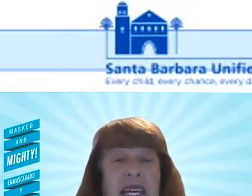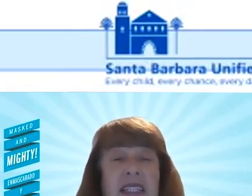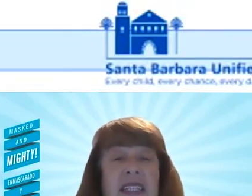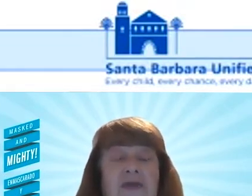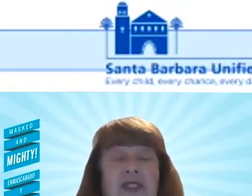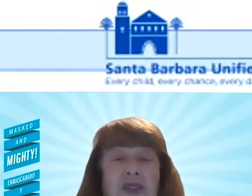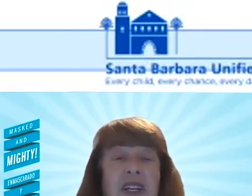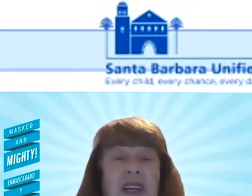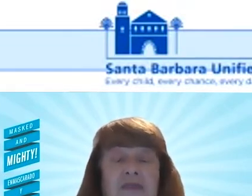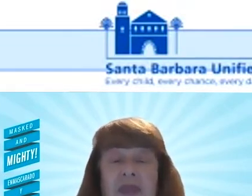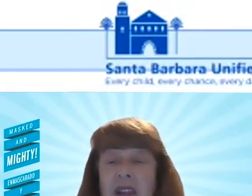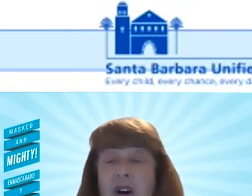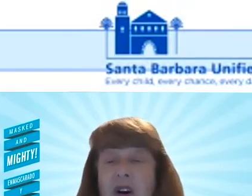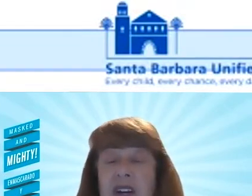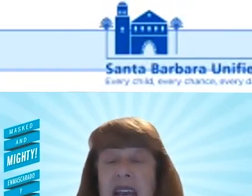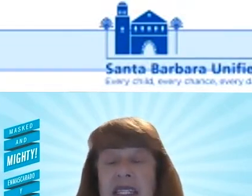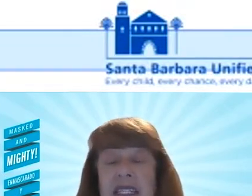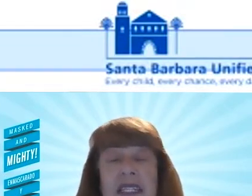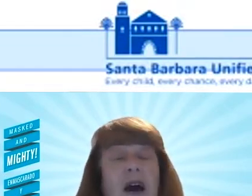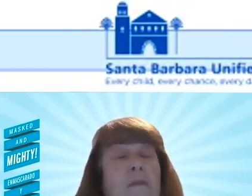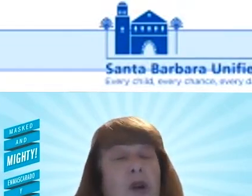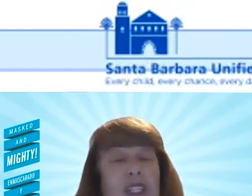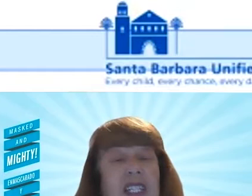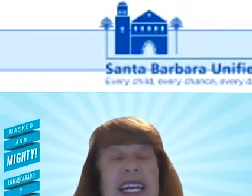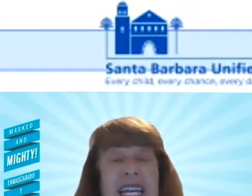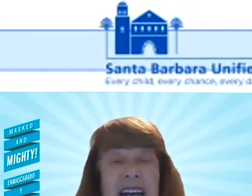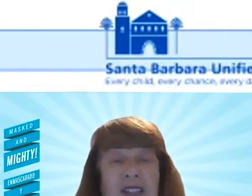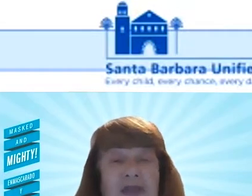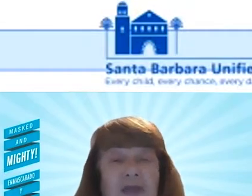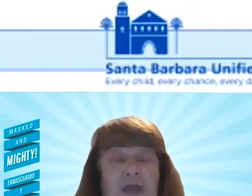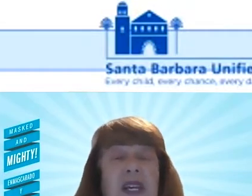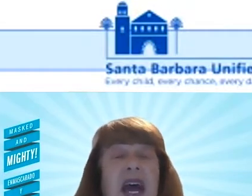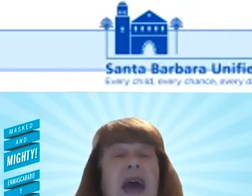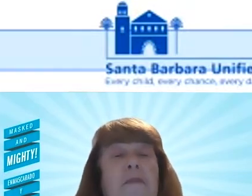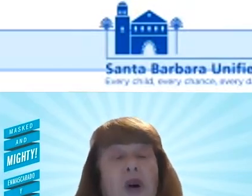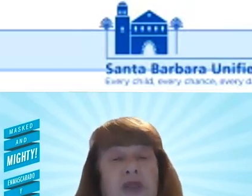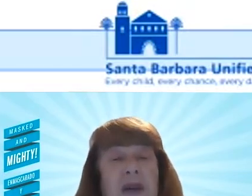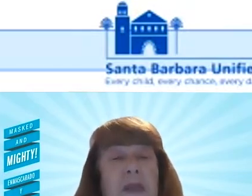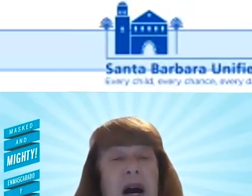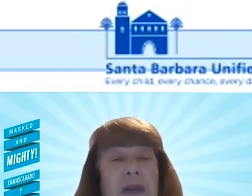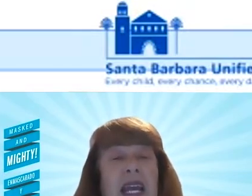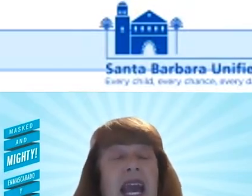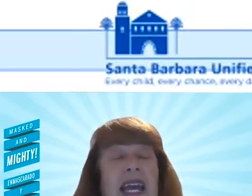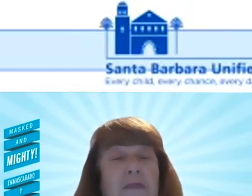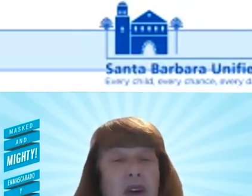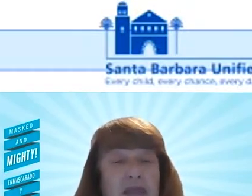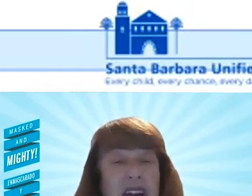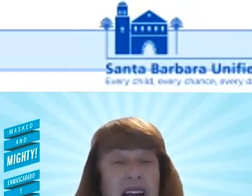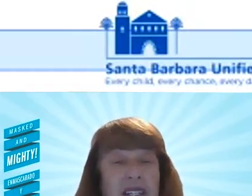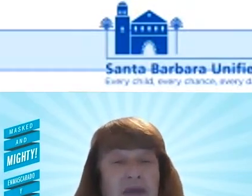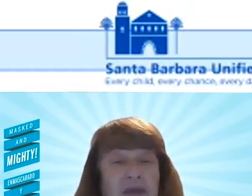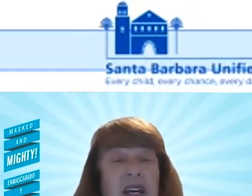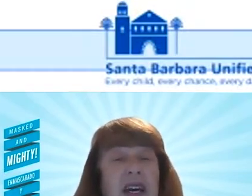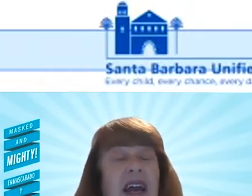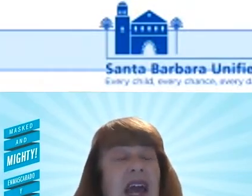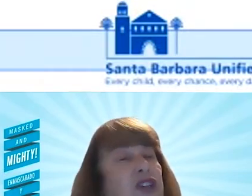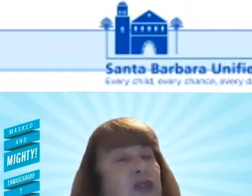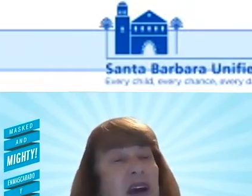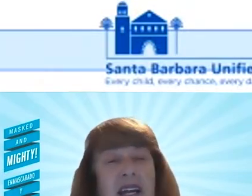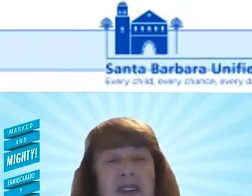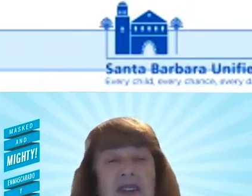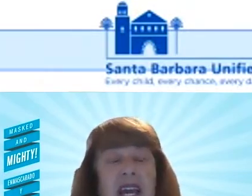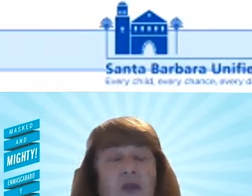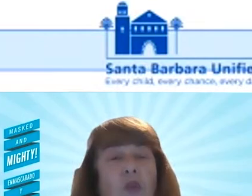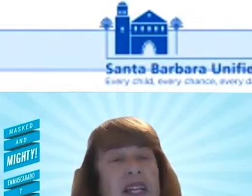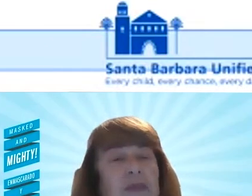some cases of student COVID cases, mostly in high schools, both in public and in private high schools. And we're